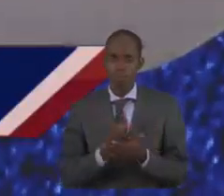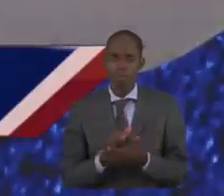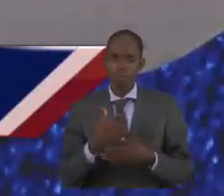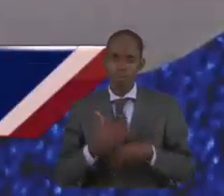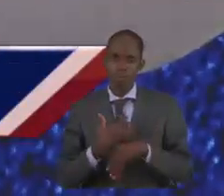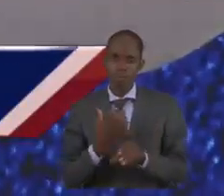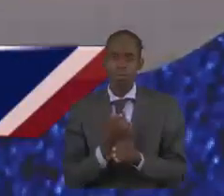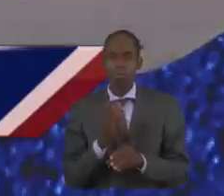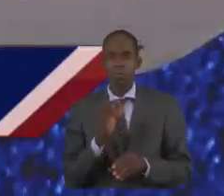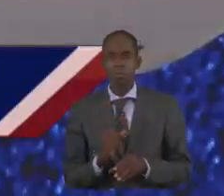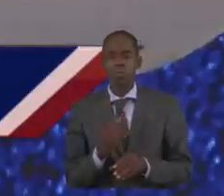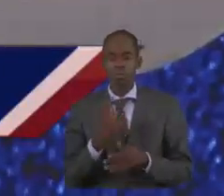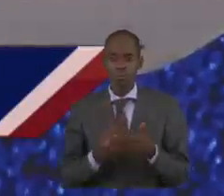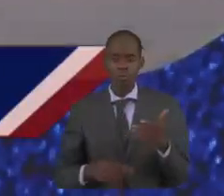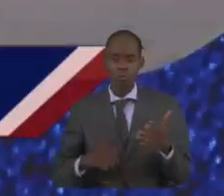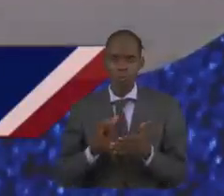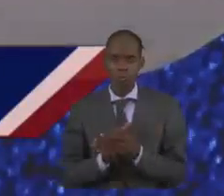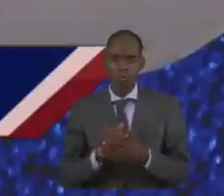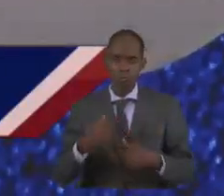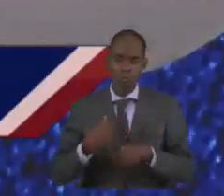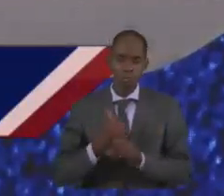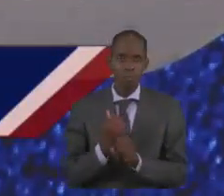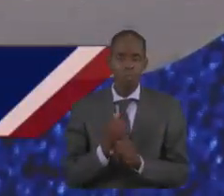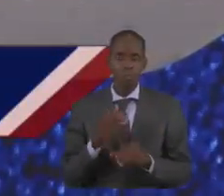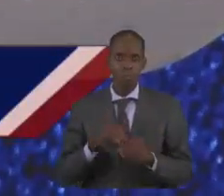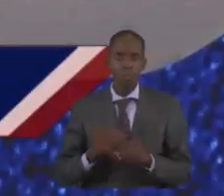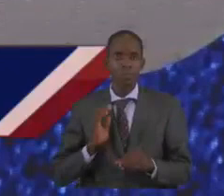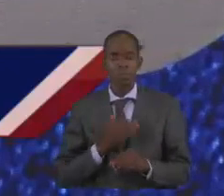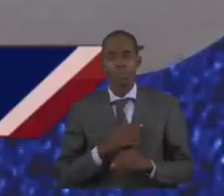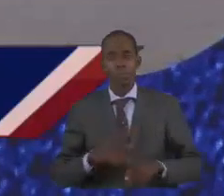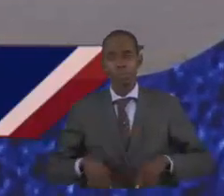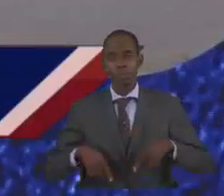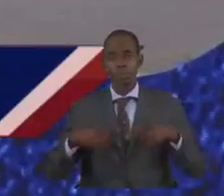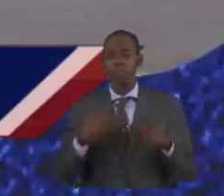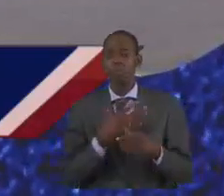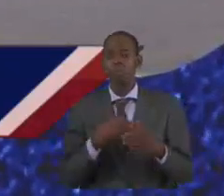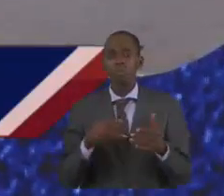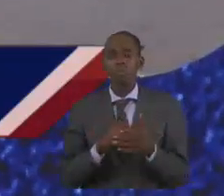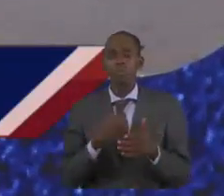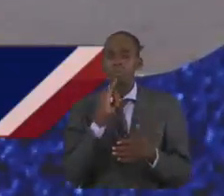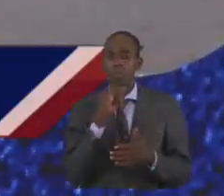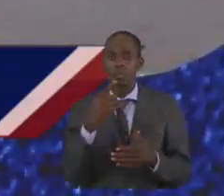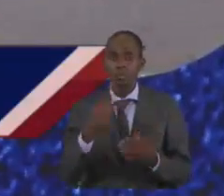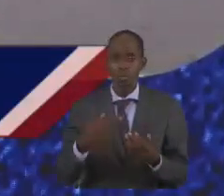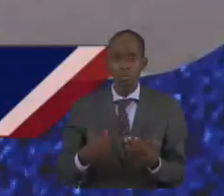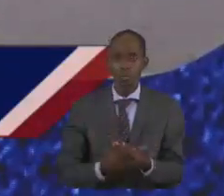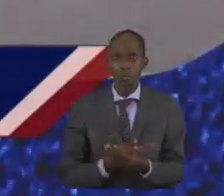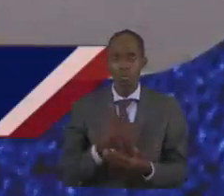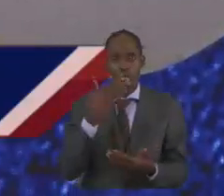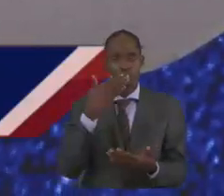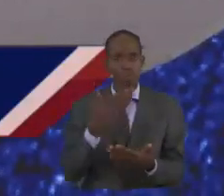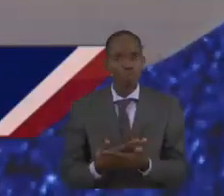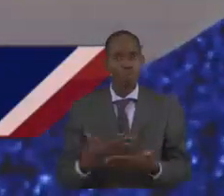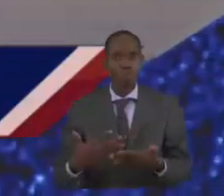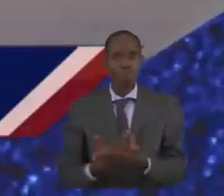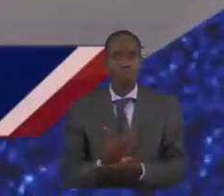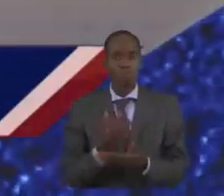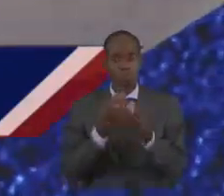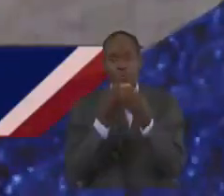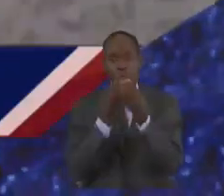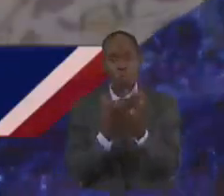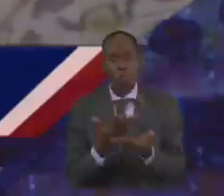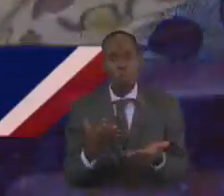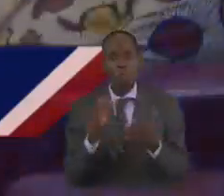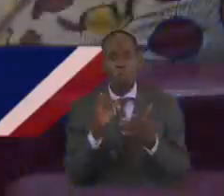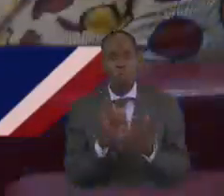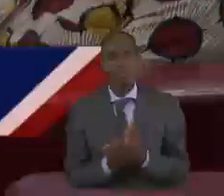creates, generates in our lives. And it is the gospel, the good news, the word